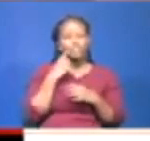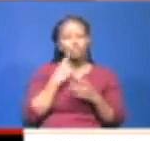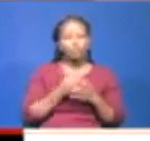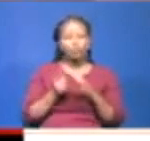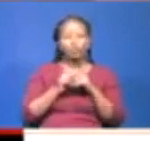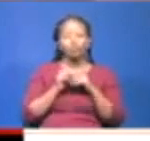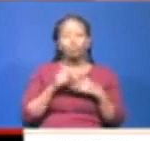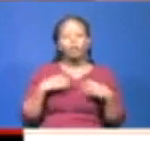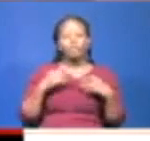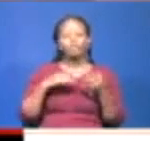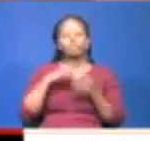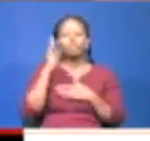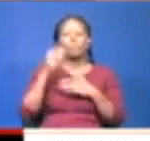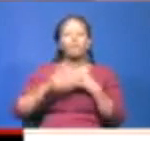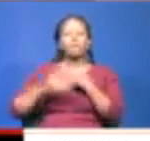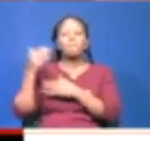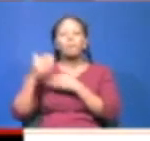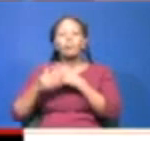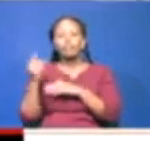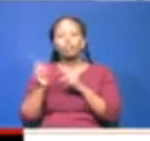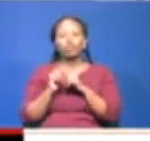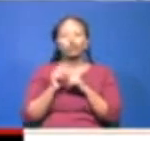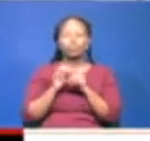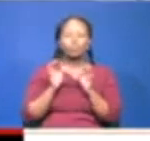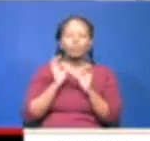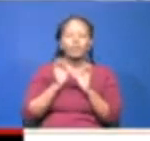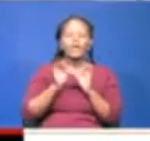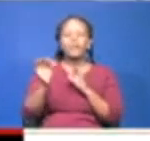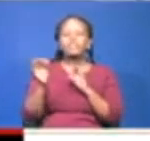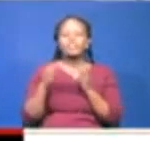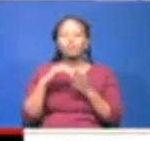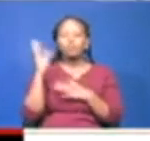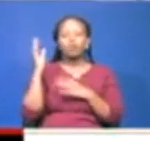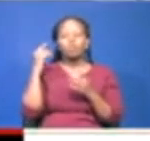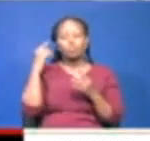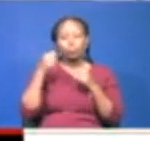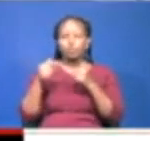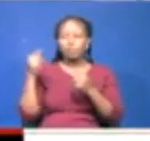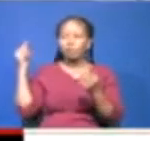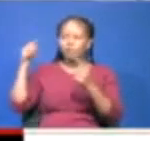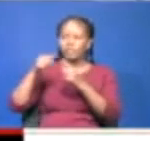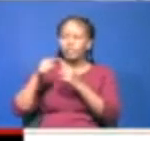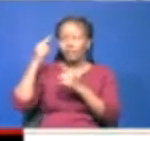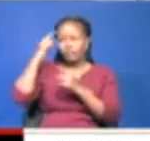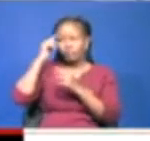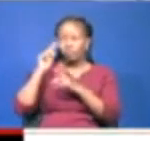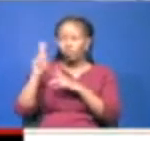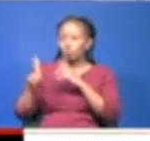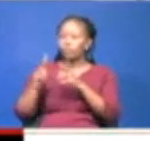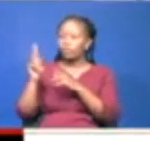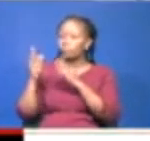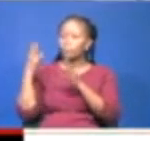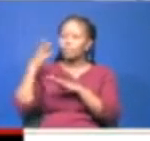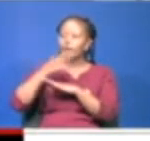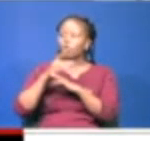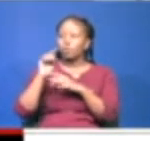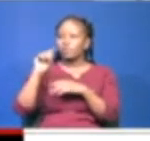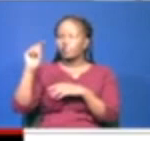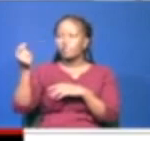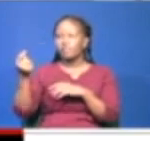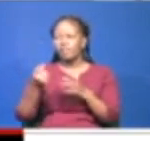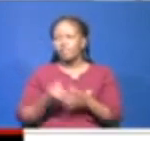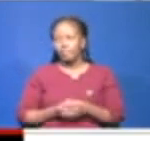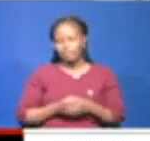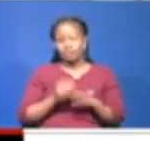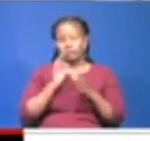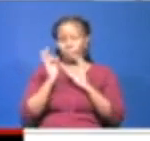that. Mm-hmm. So Yara's extended community is the target pool for 2022, mm-hmm. across Kenya. Across Kenya. Across Kenya. If you're an